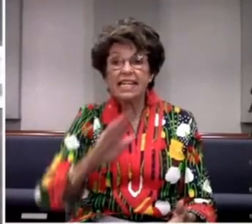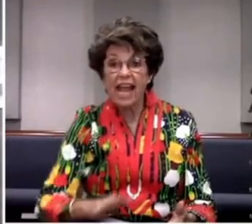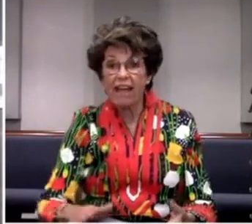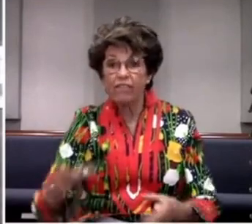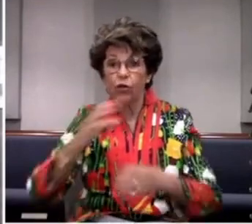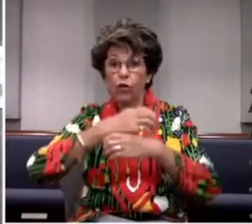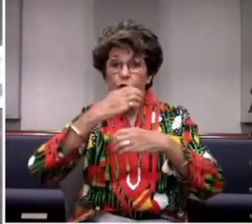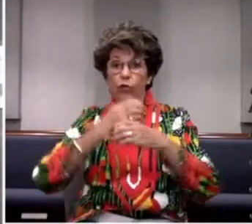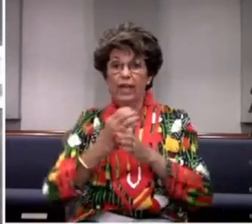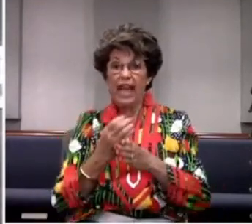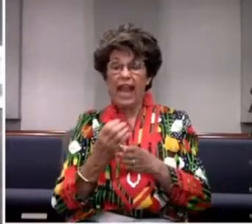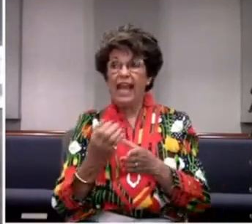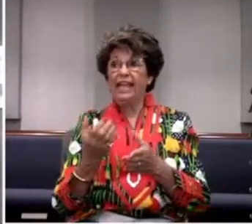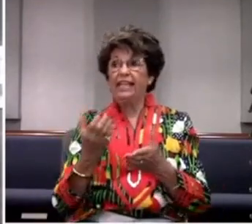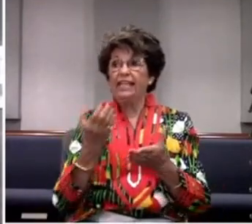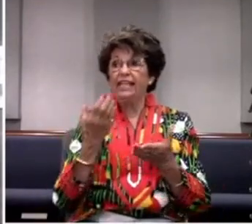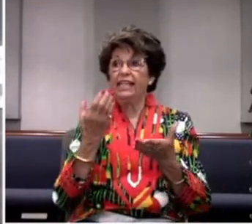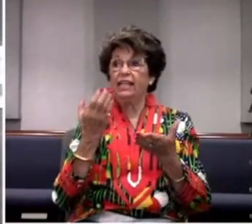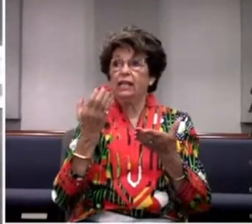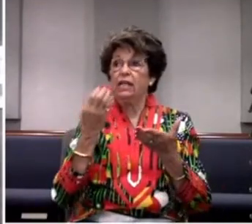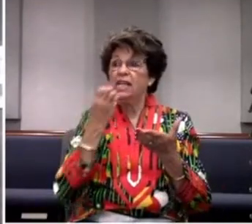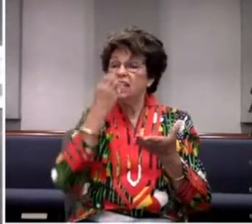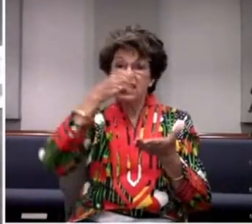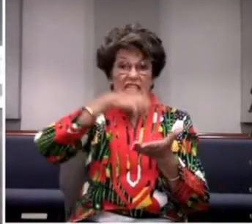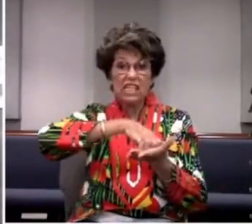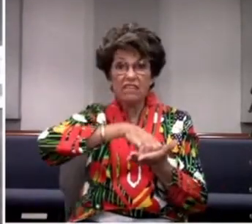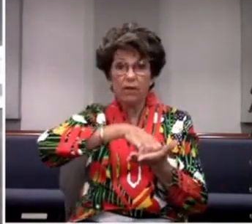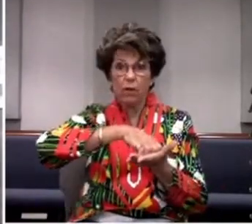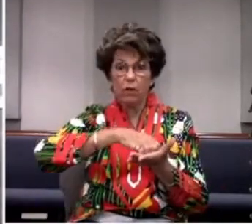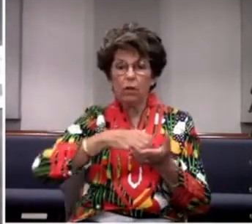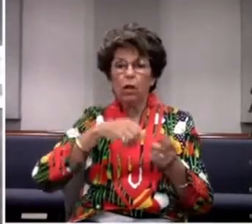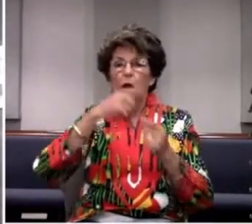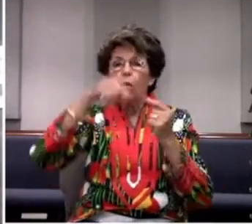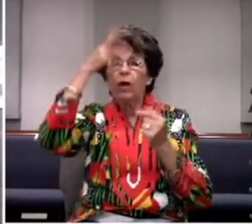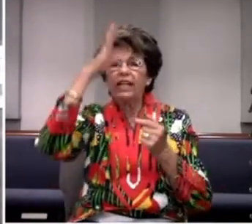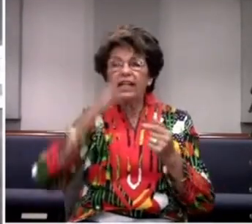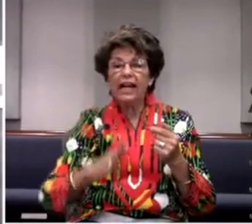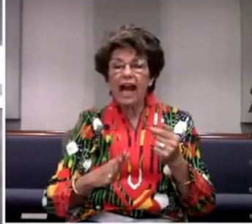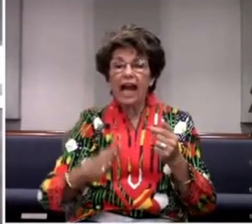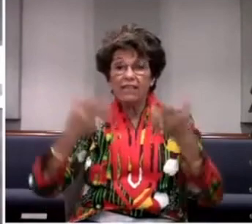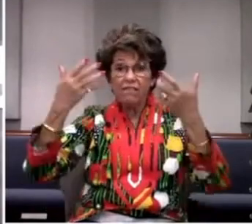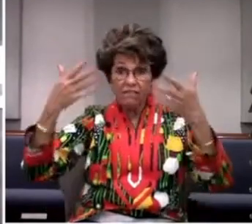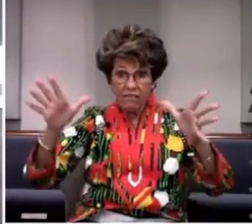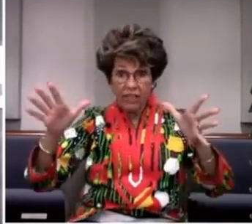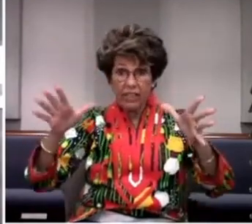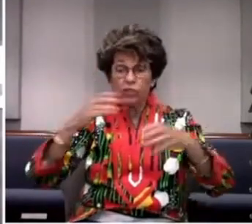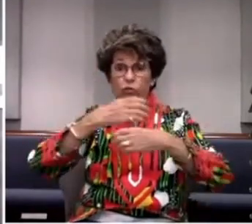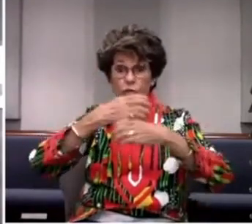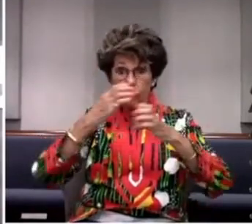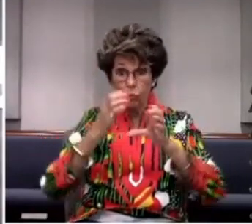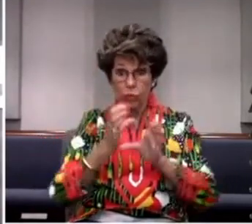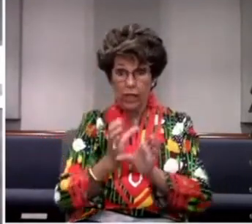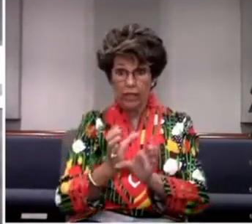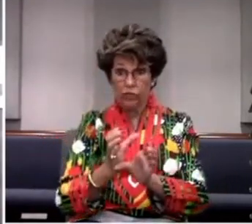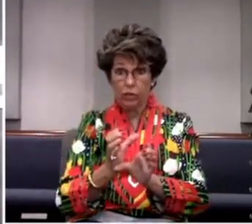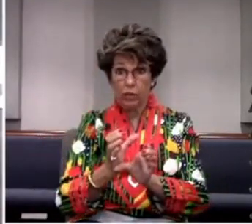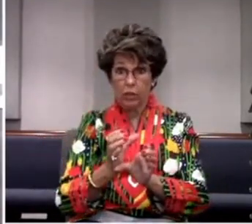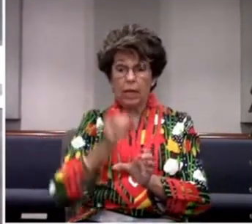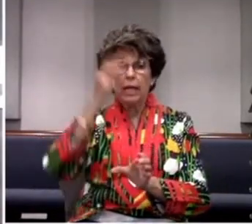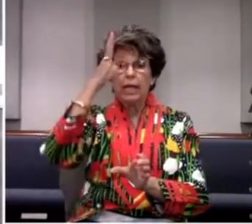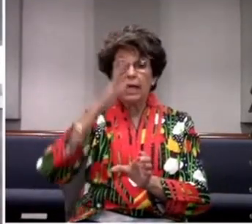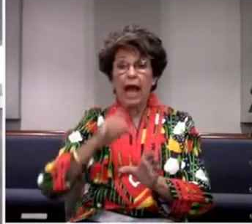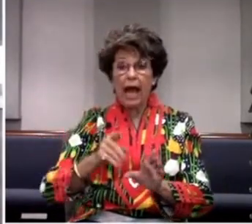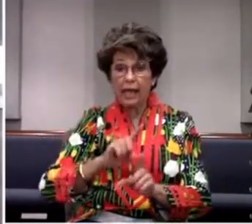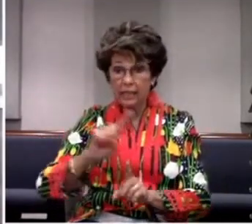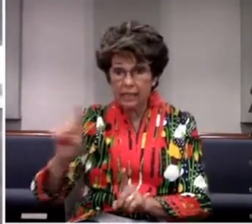When God was done creating, which is the word that shows his ability only, God stepped